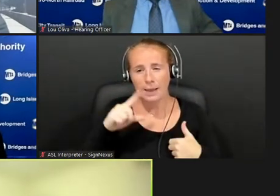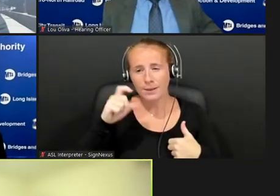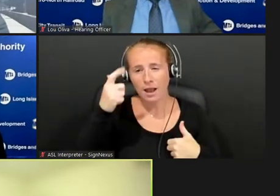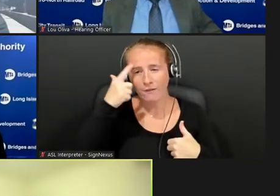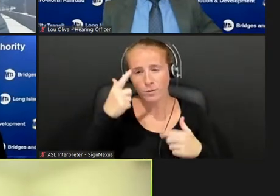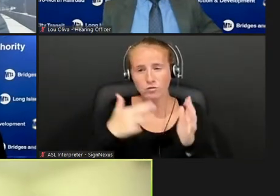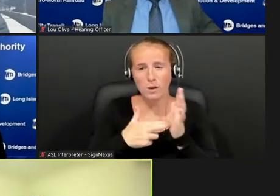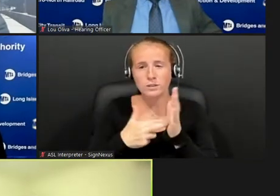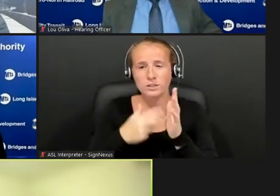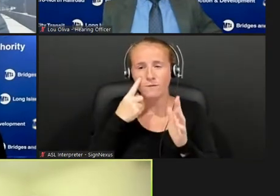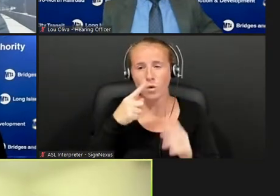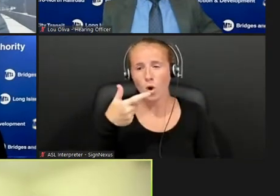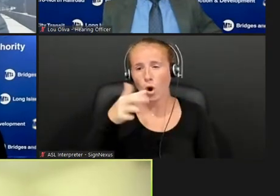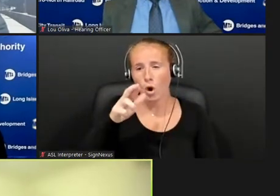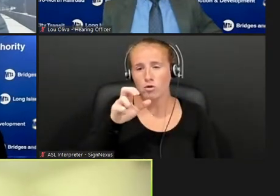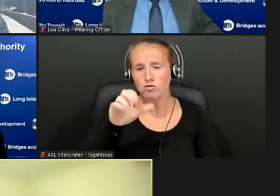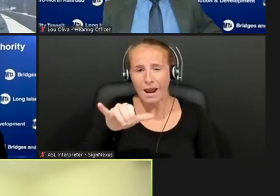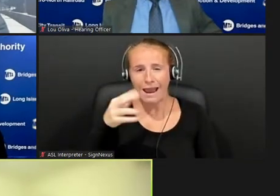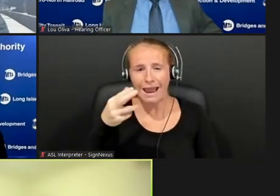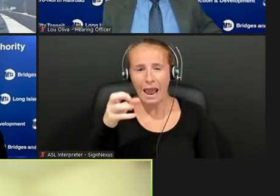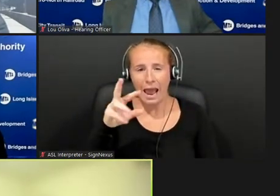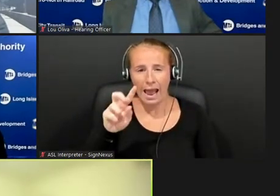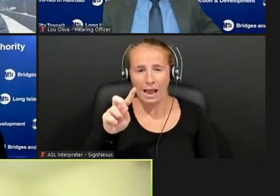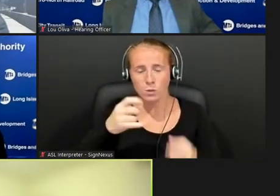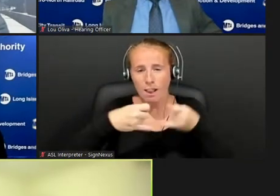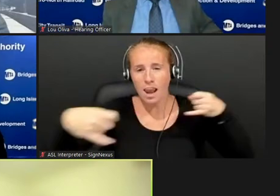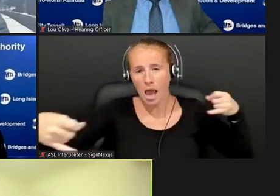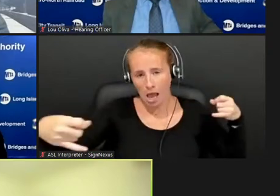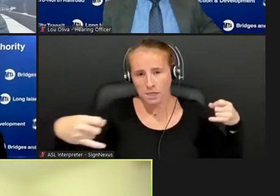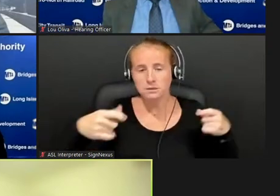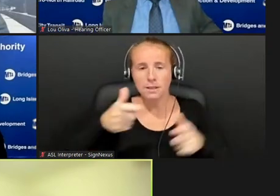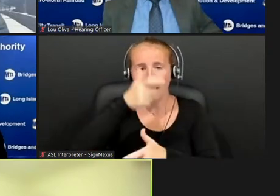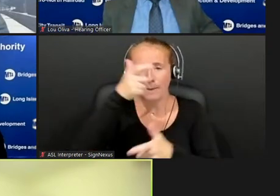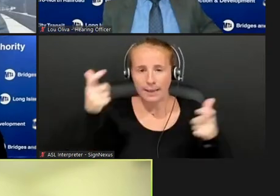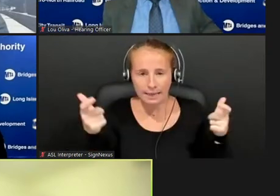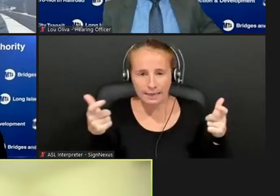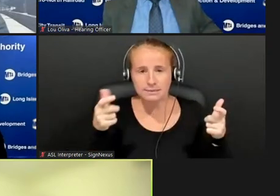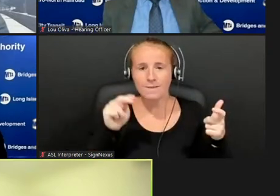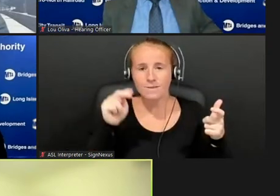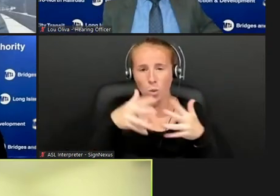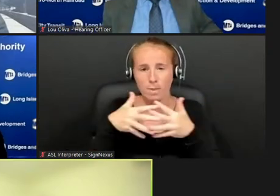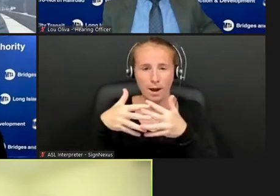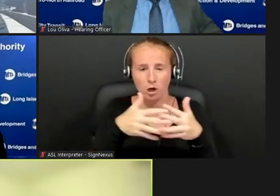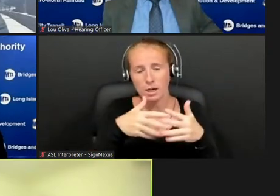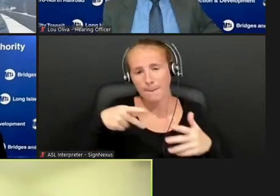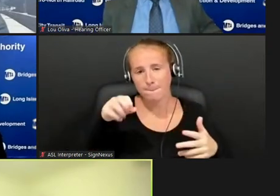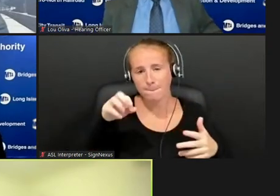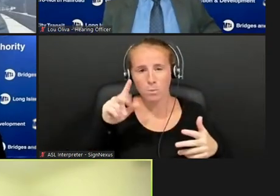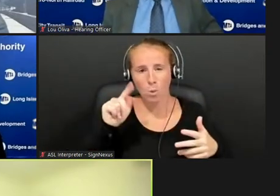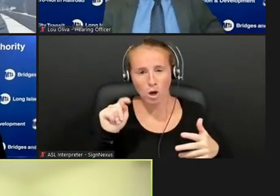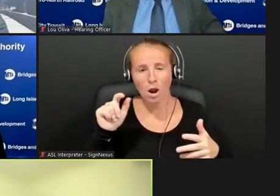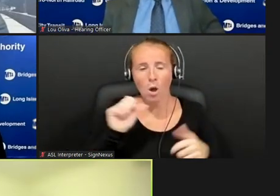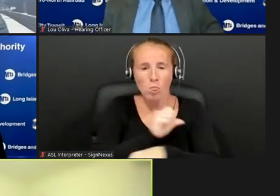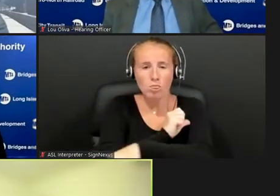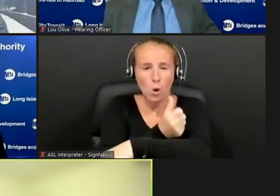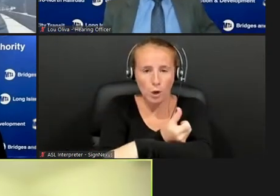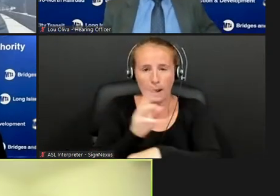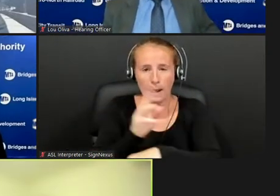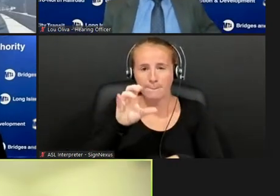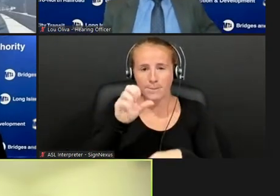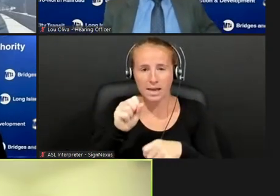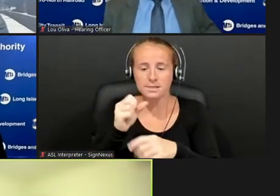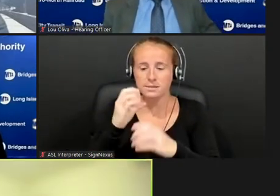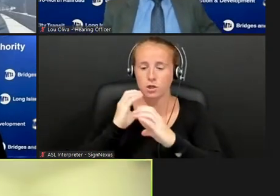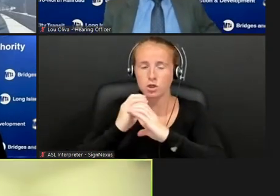for Greyhound lines Greyhound's largest Hub in North America is located at the Port Authority Bus Terminal millions of our passengers